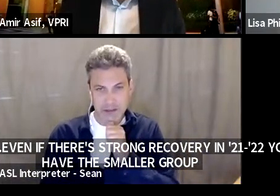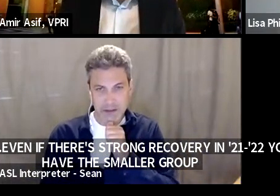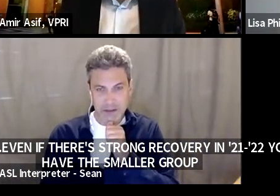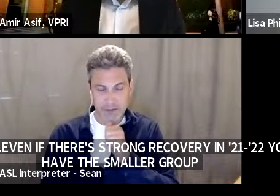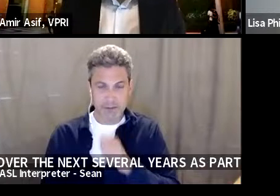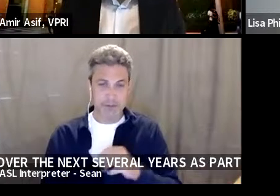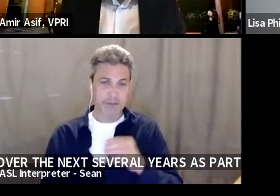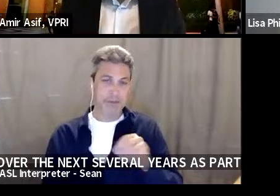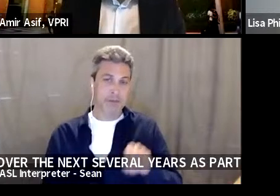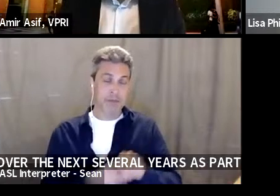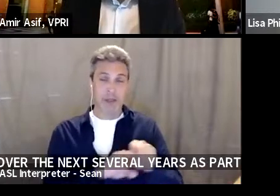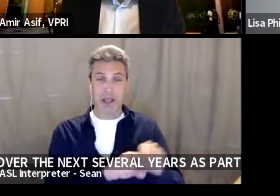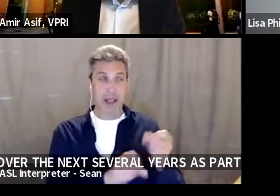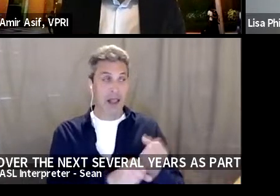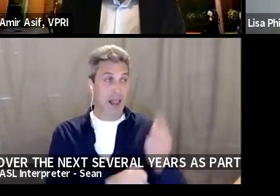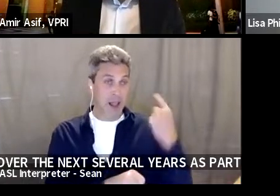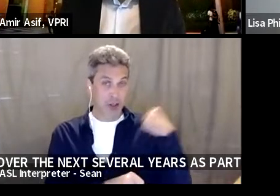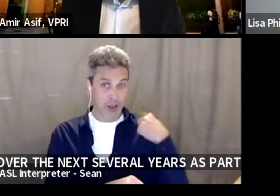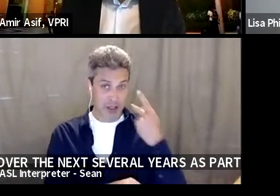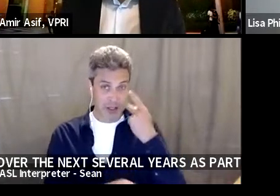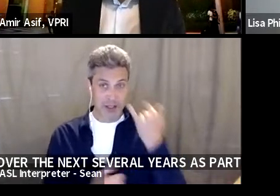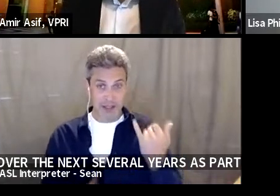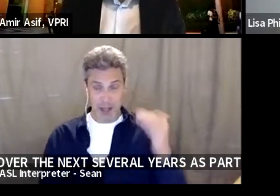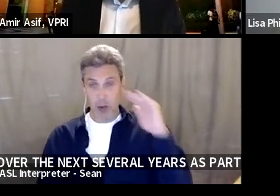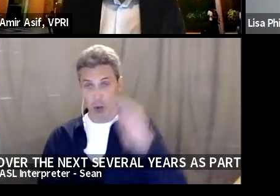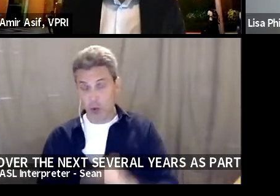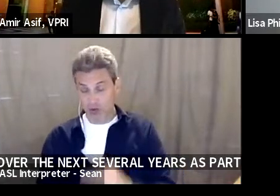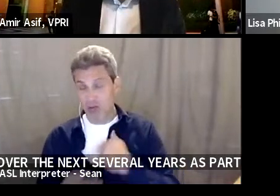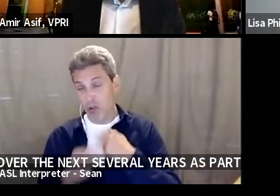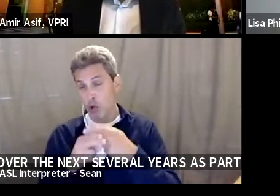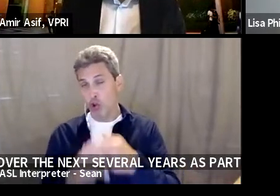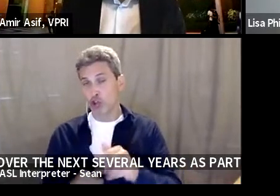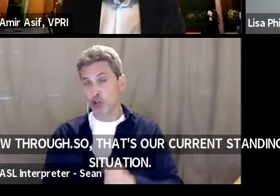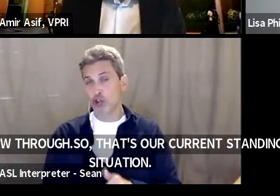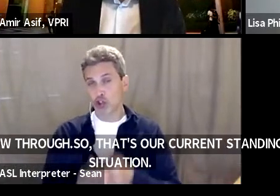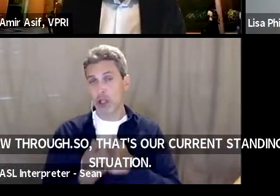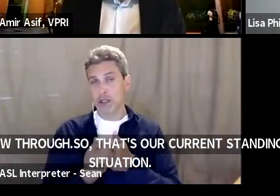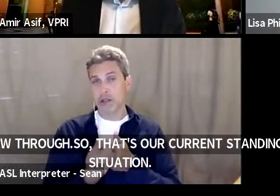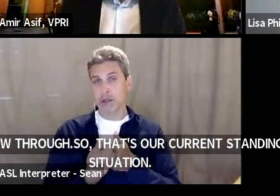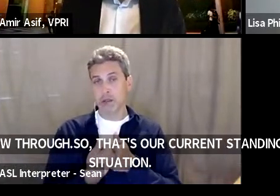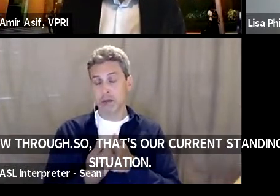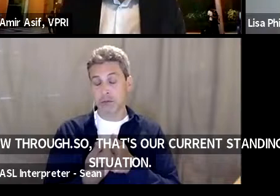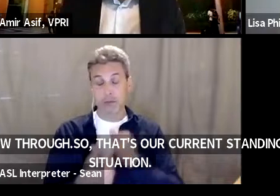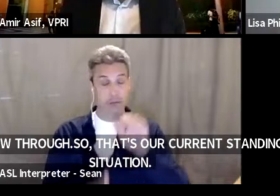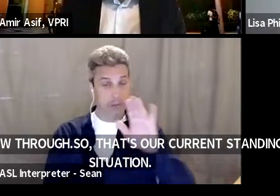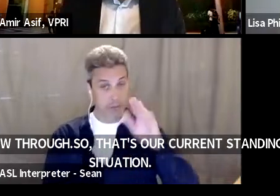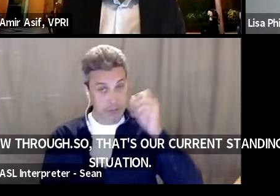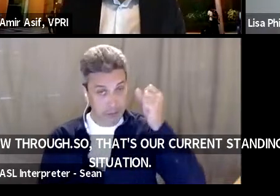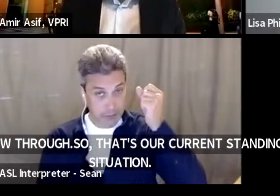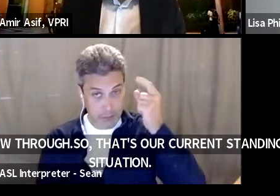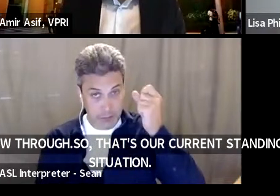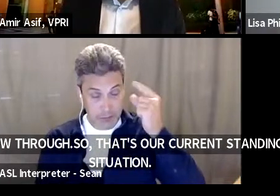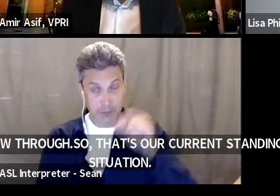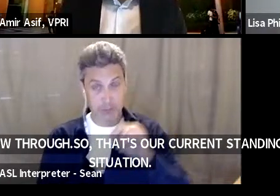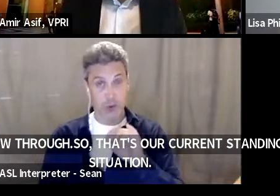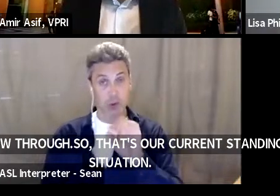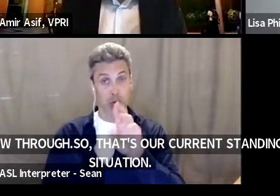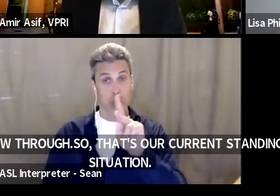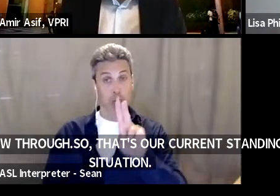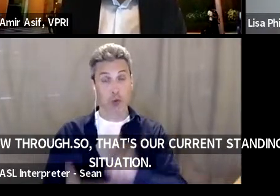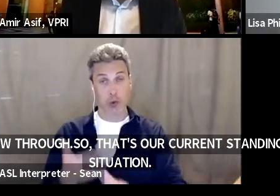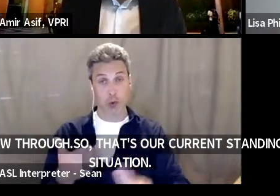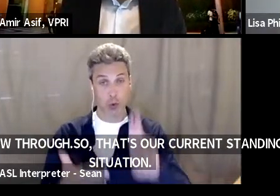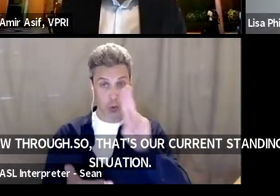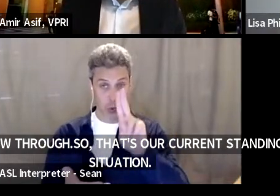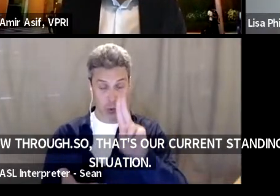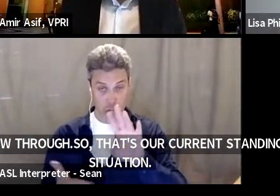year. So it is a challenging situation. I will say, though, that York University is in far better